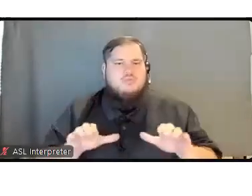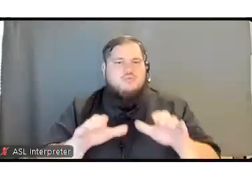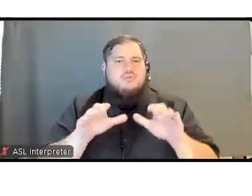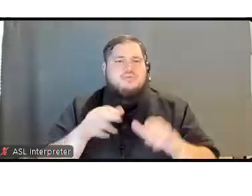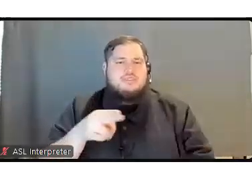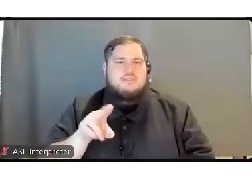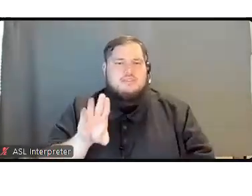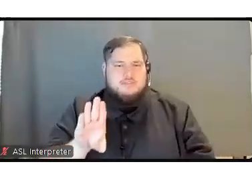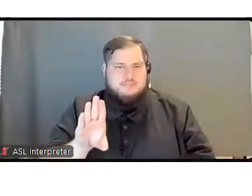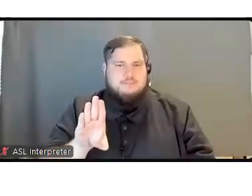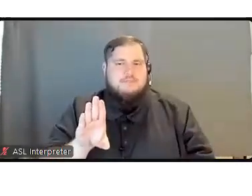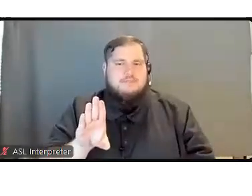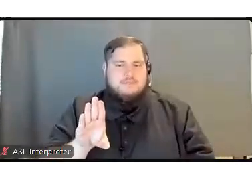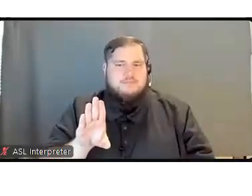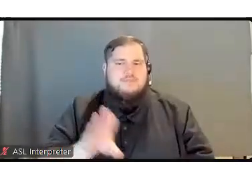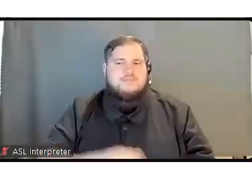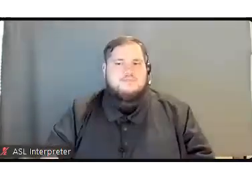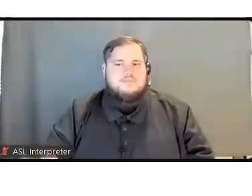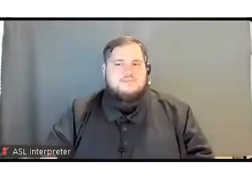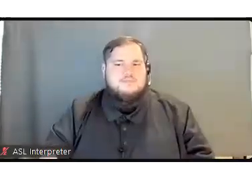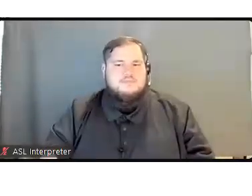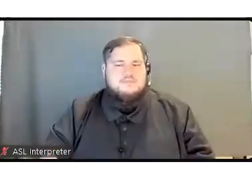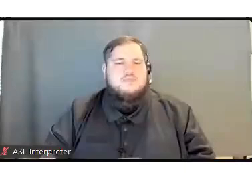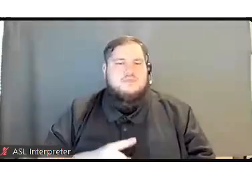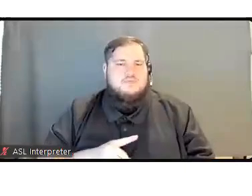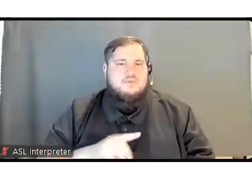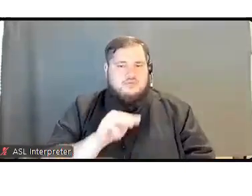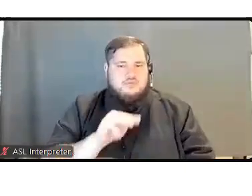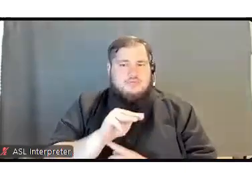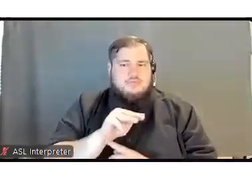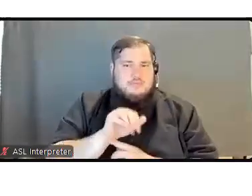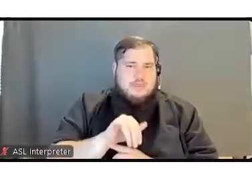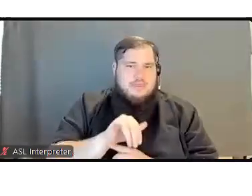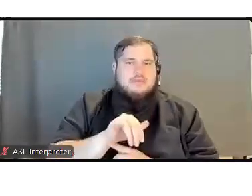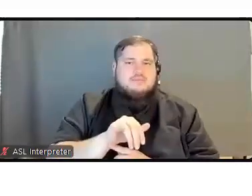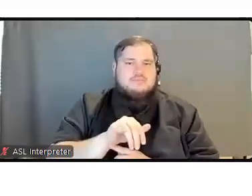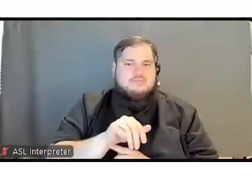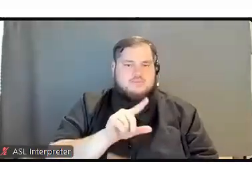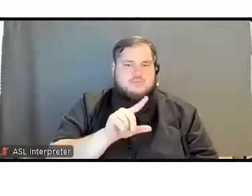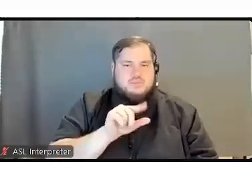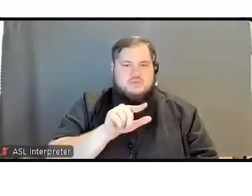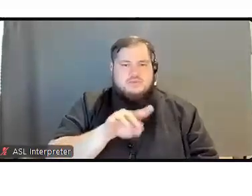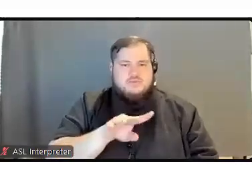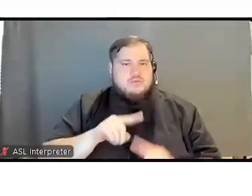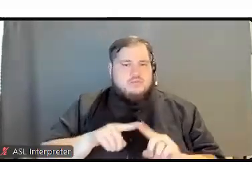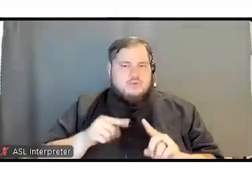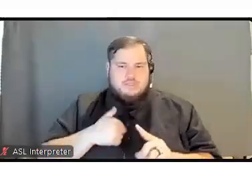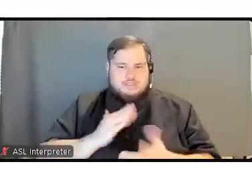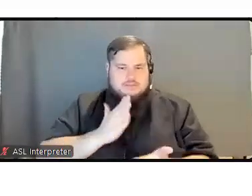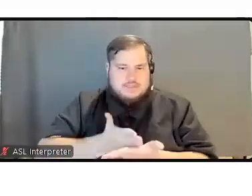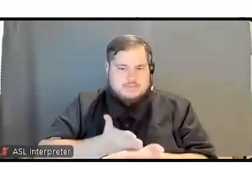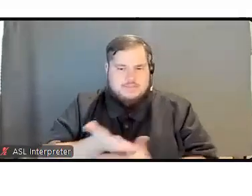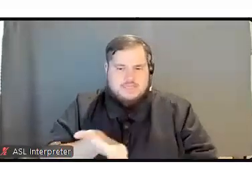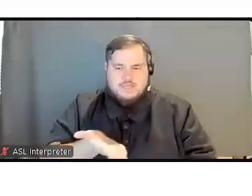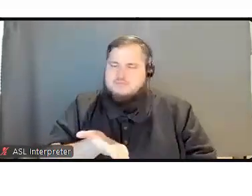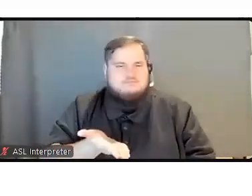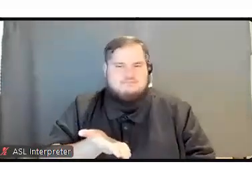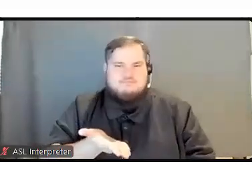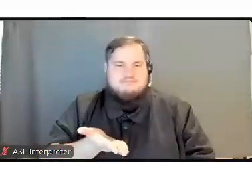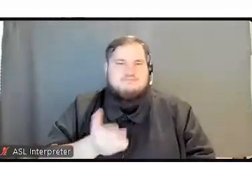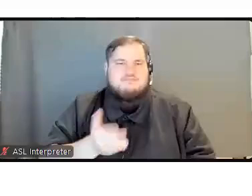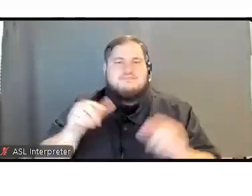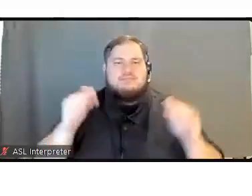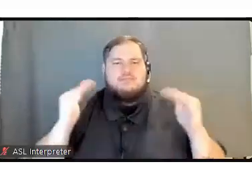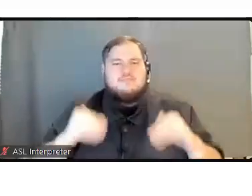on July 1st, 2024. But the work didn't stop there. Next slide, please.